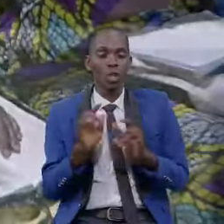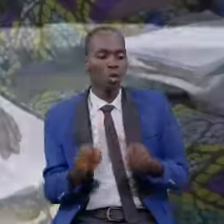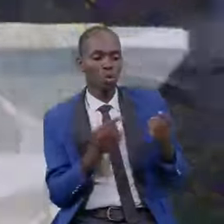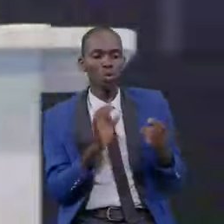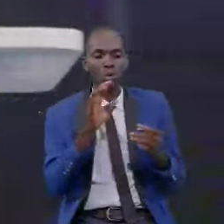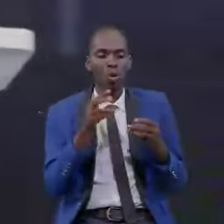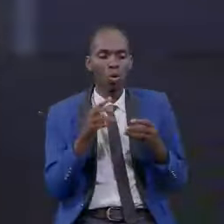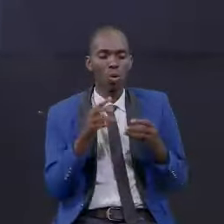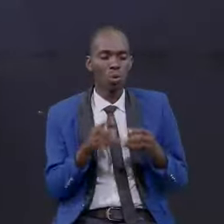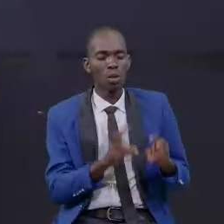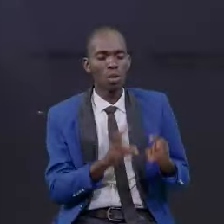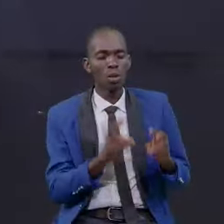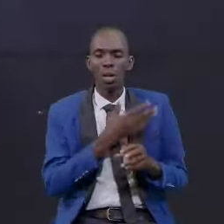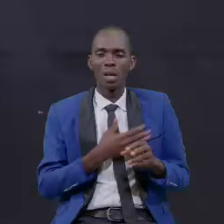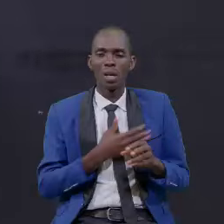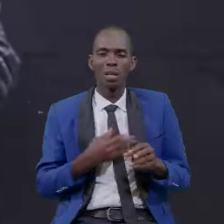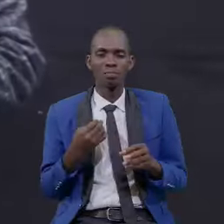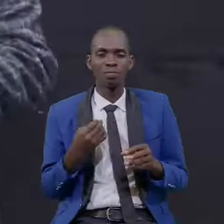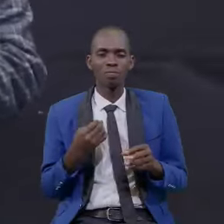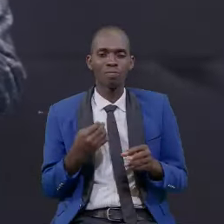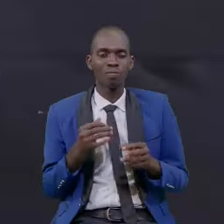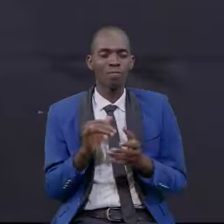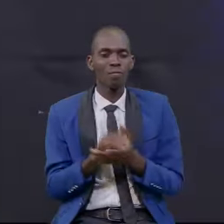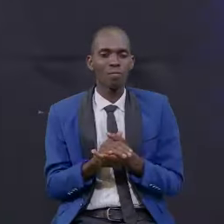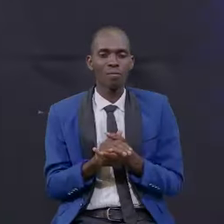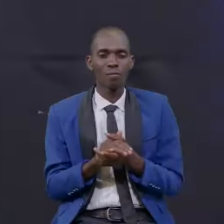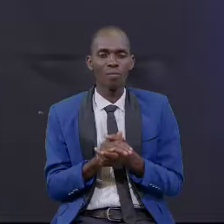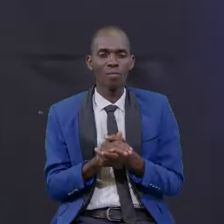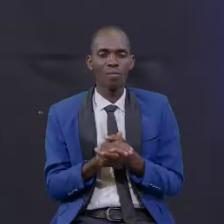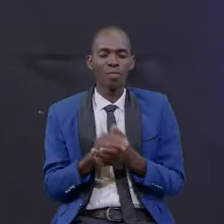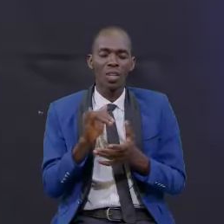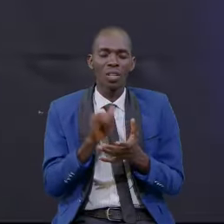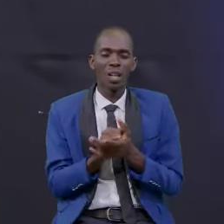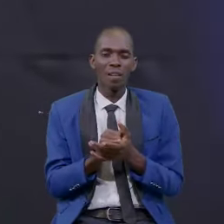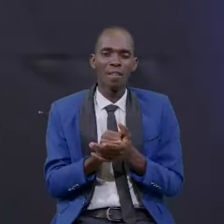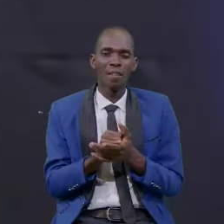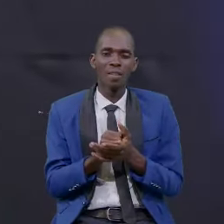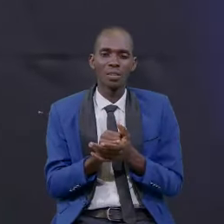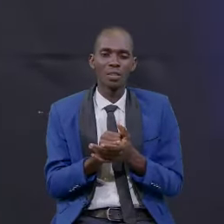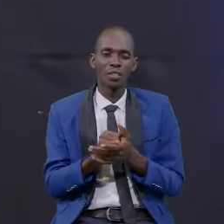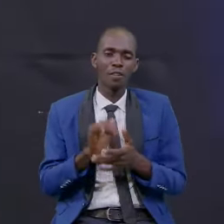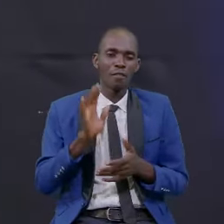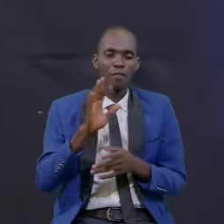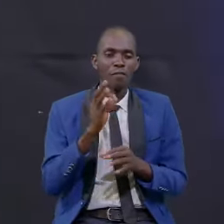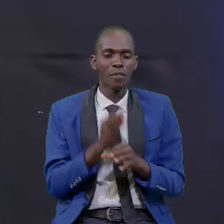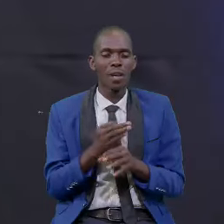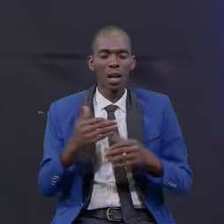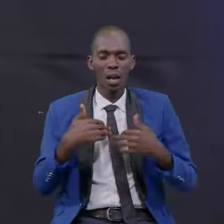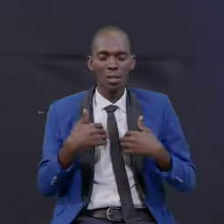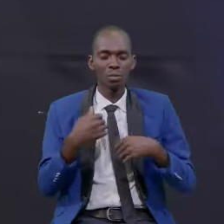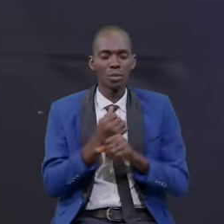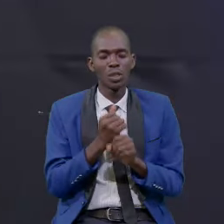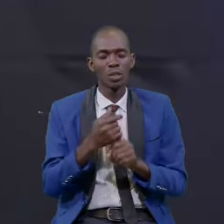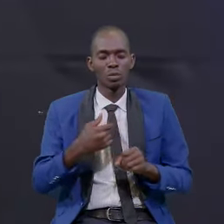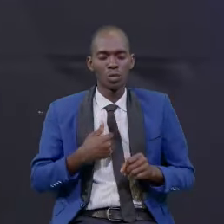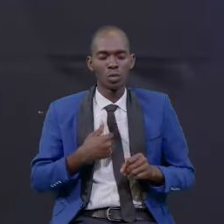And then it says that thy faith has made thee whole.